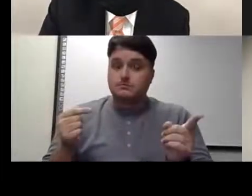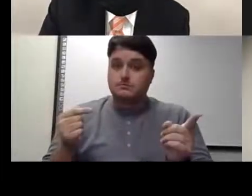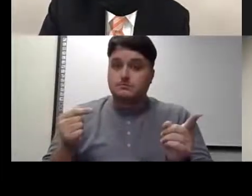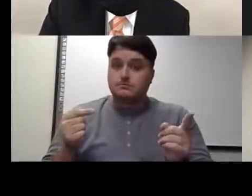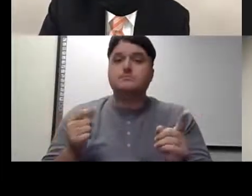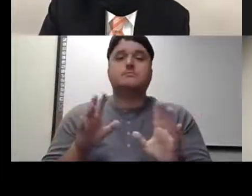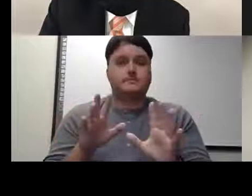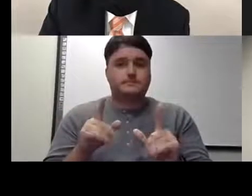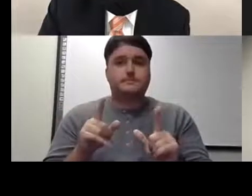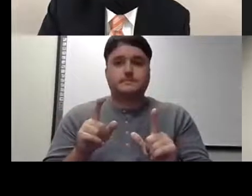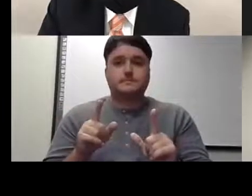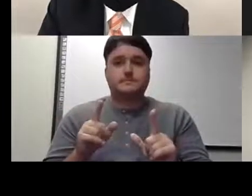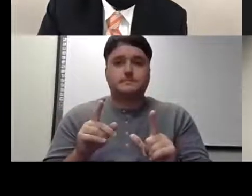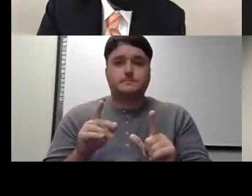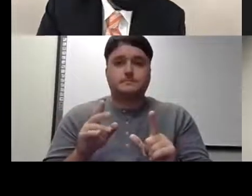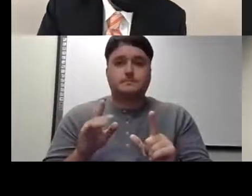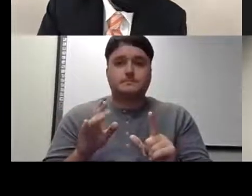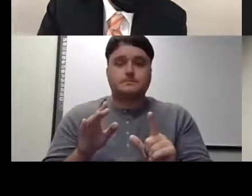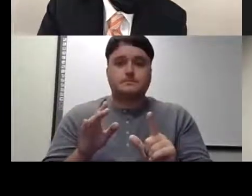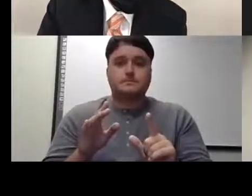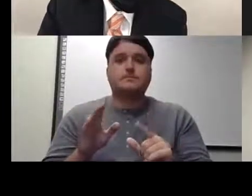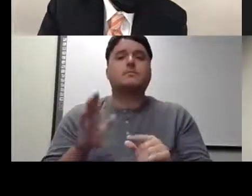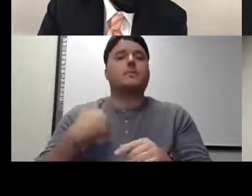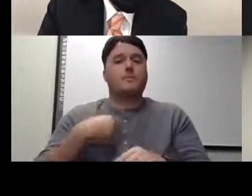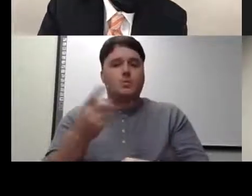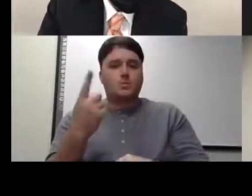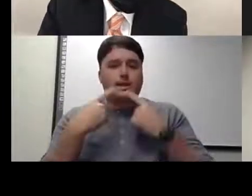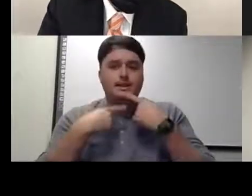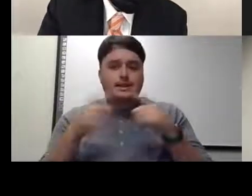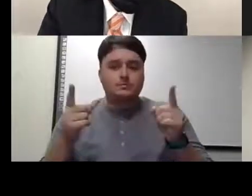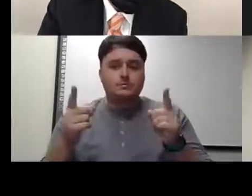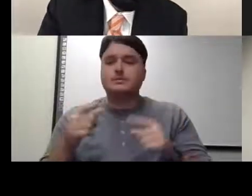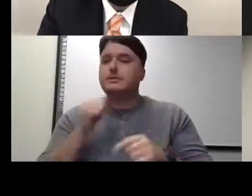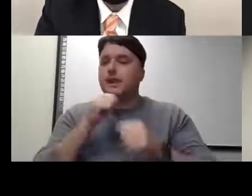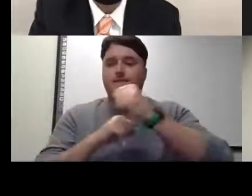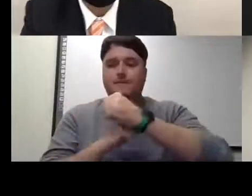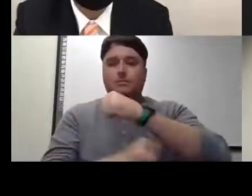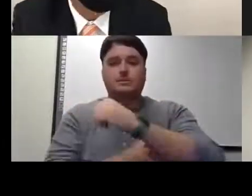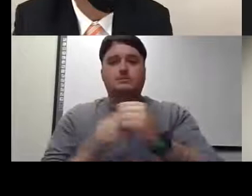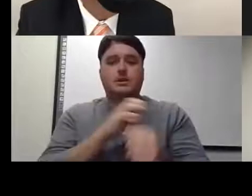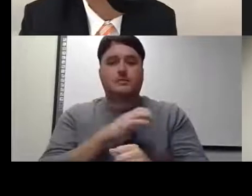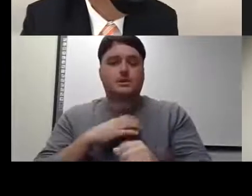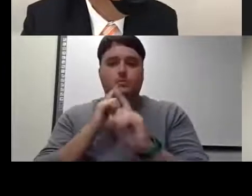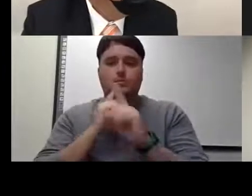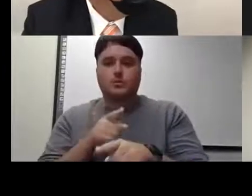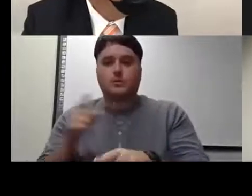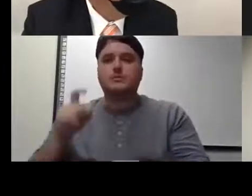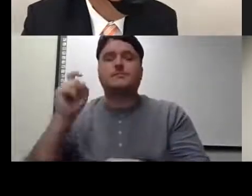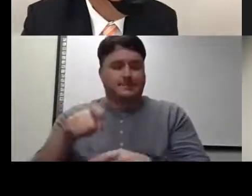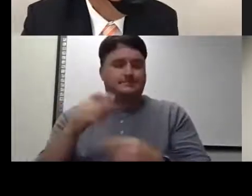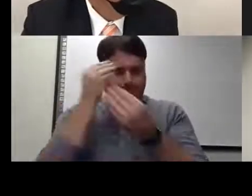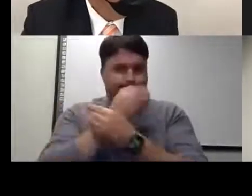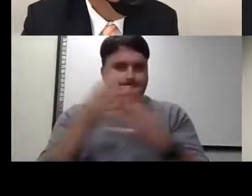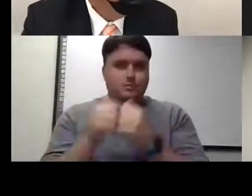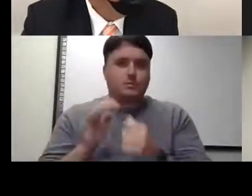just I'll make one announcement. It's not actually a foundation or committee report, but it is something that I think needs to be shared with the